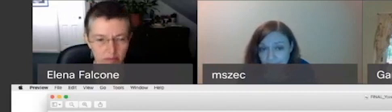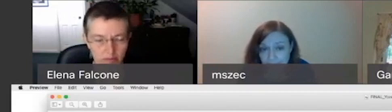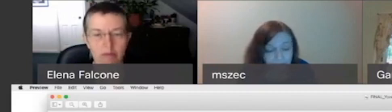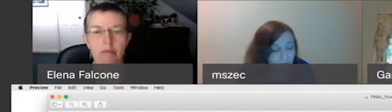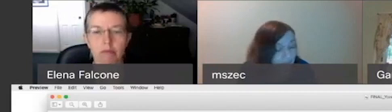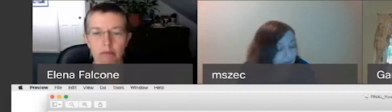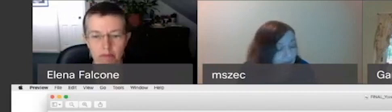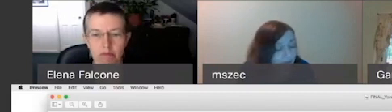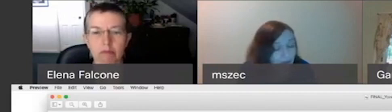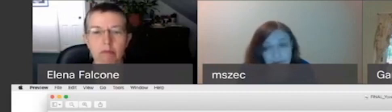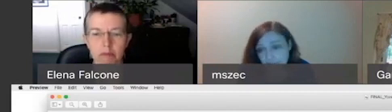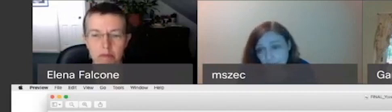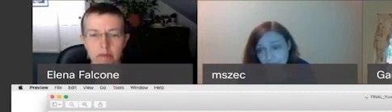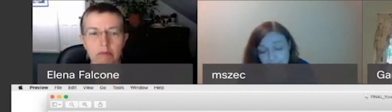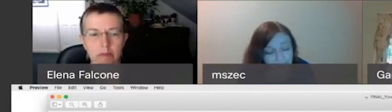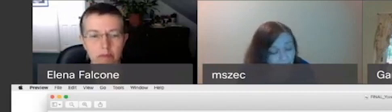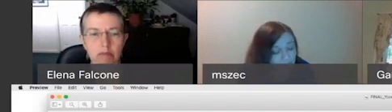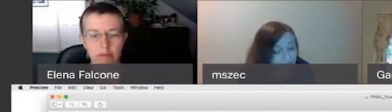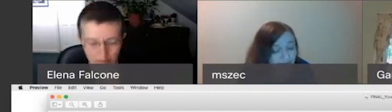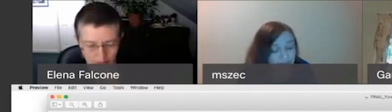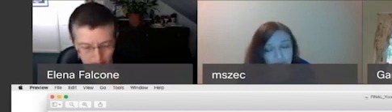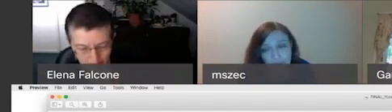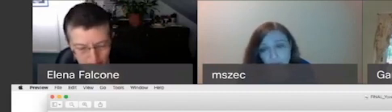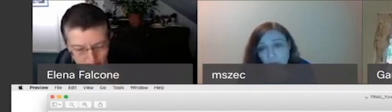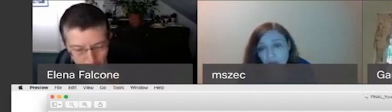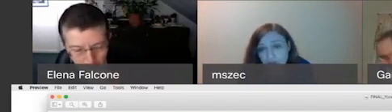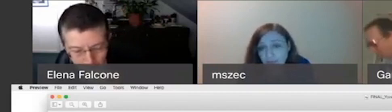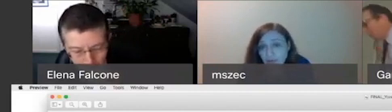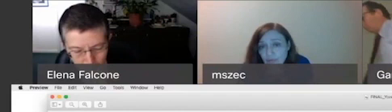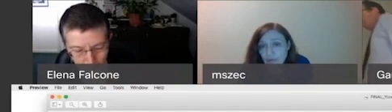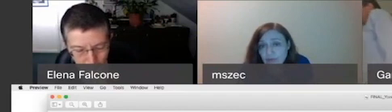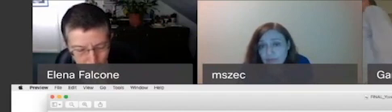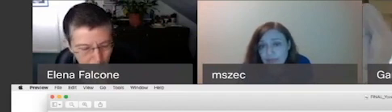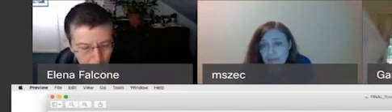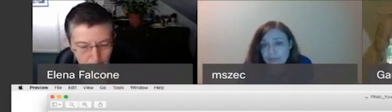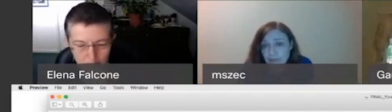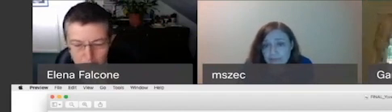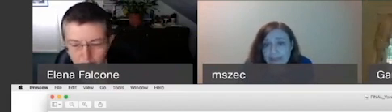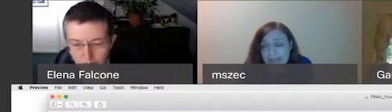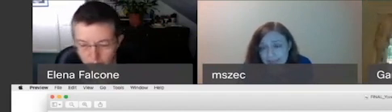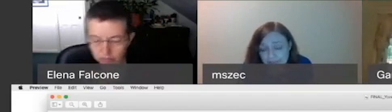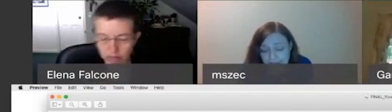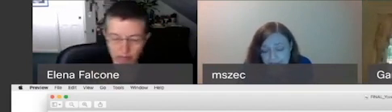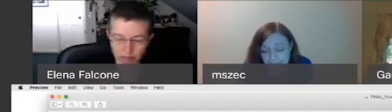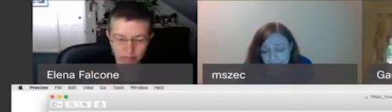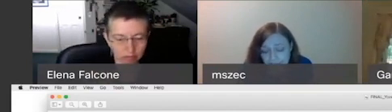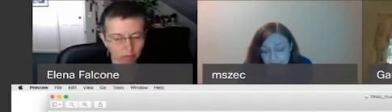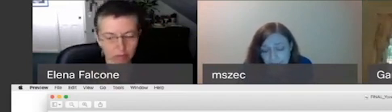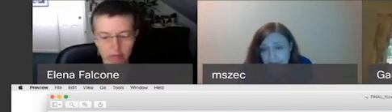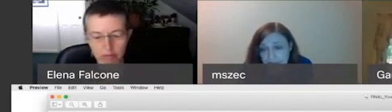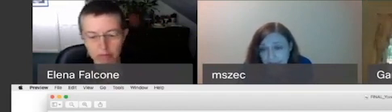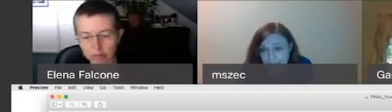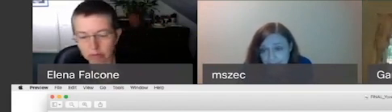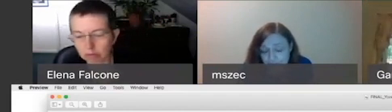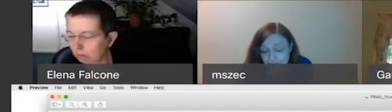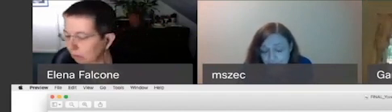not. Also, the landlord must schedule a walkthrough 1 week before the vacate date to